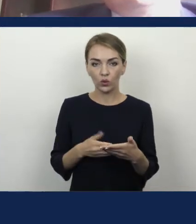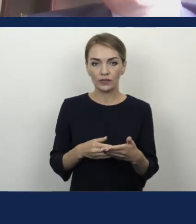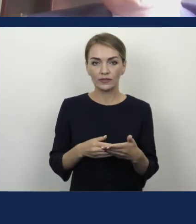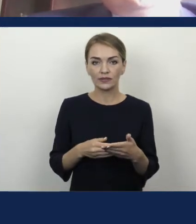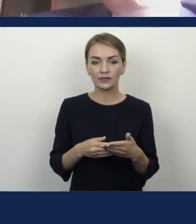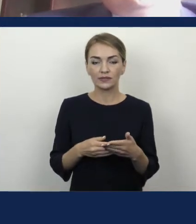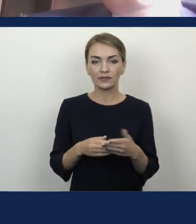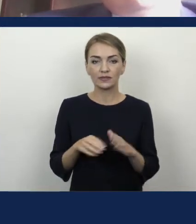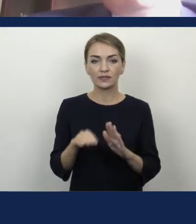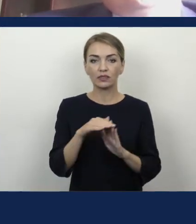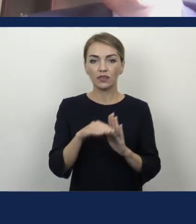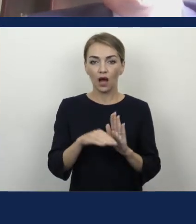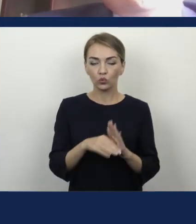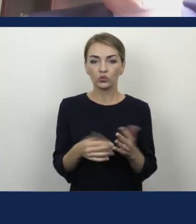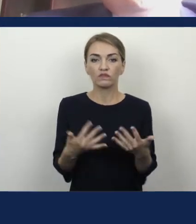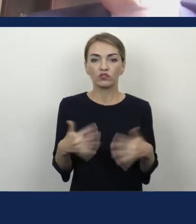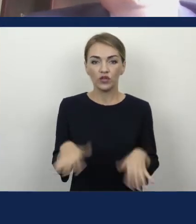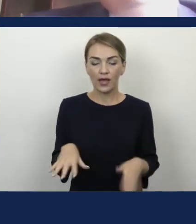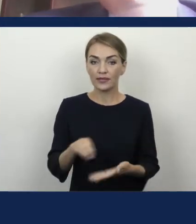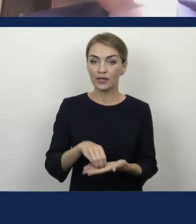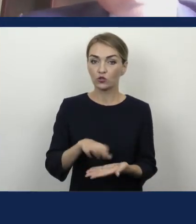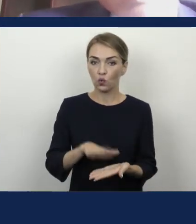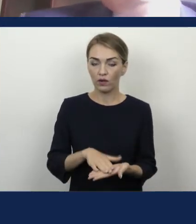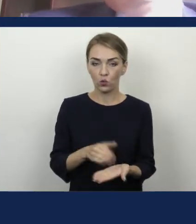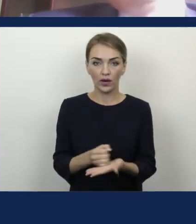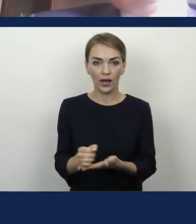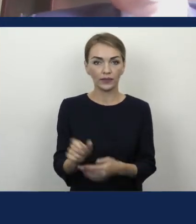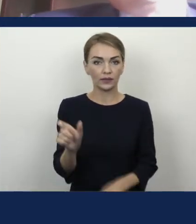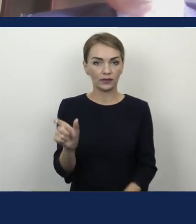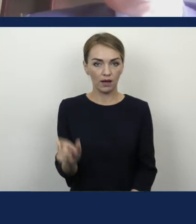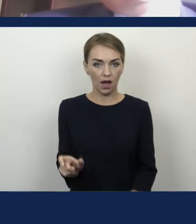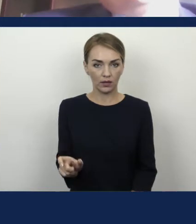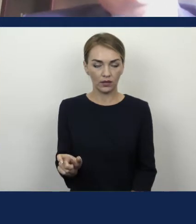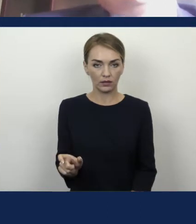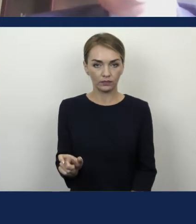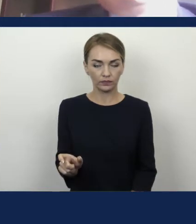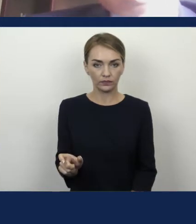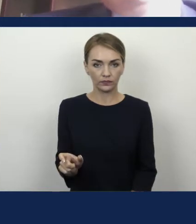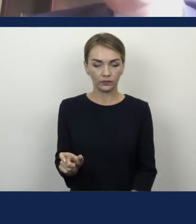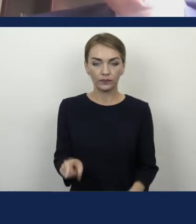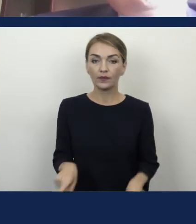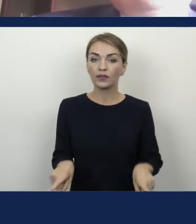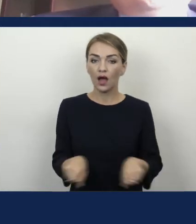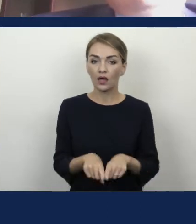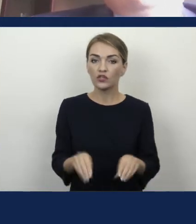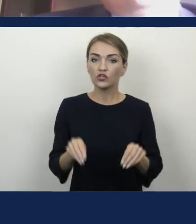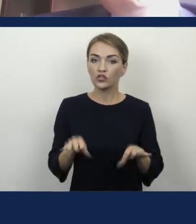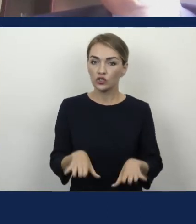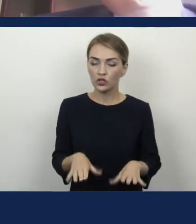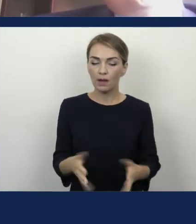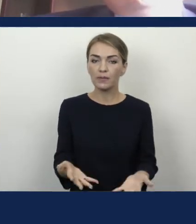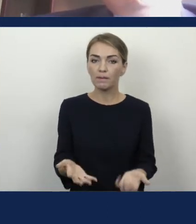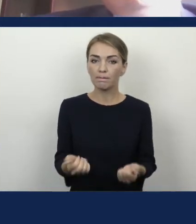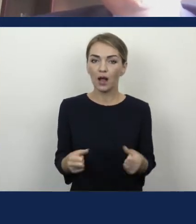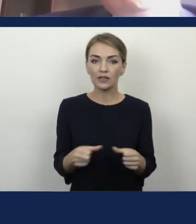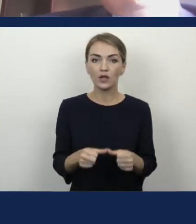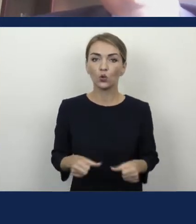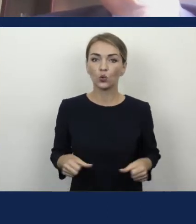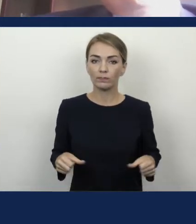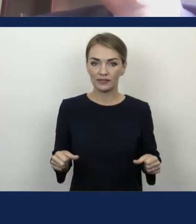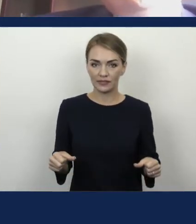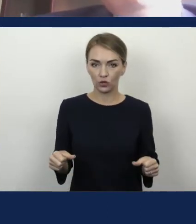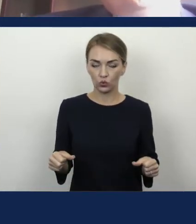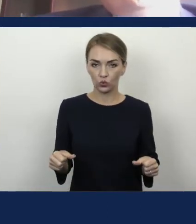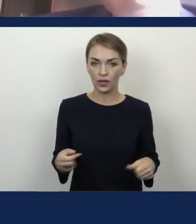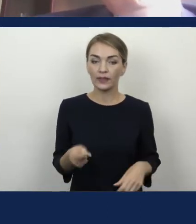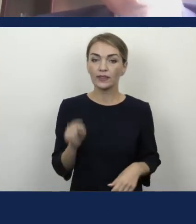was revoked. Typically, such decisions were made by the Commission on the grounds